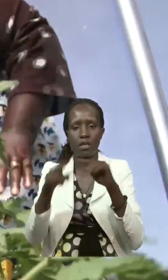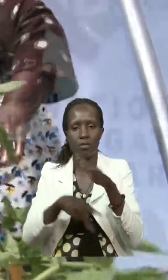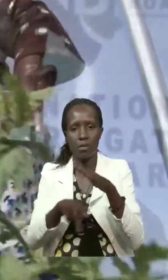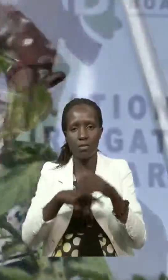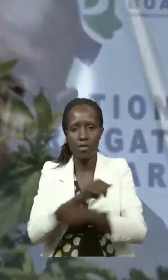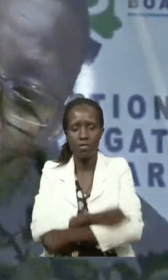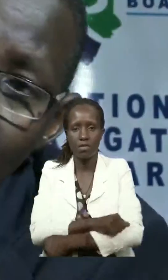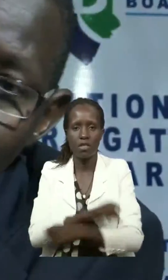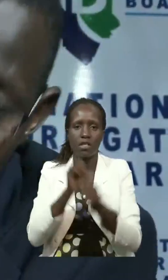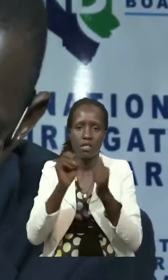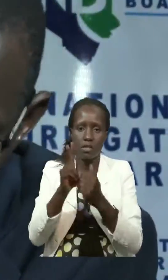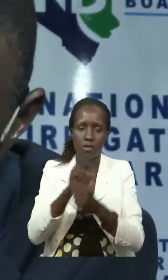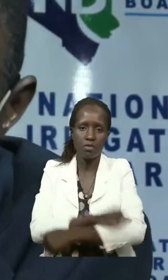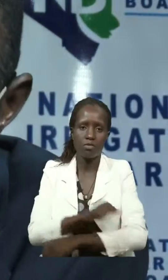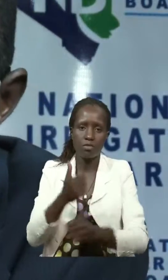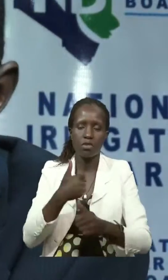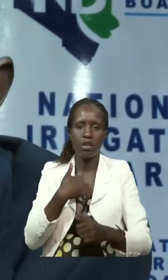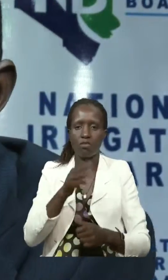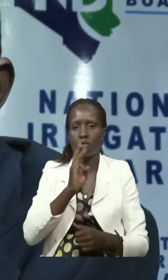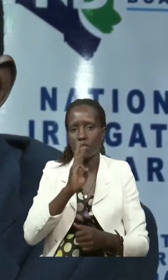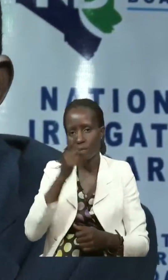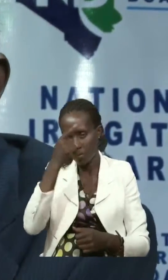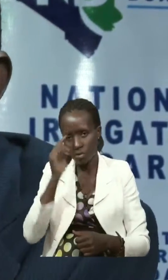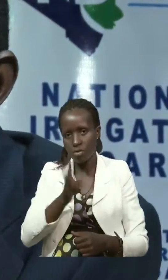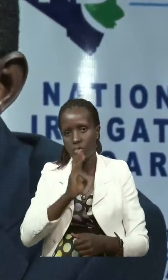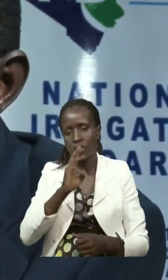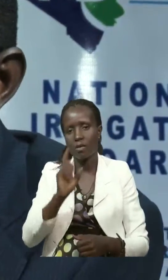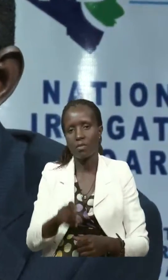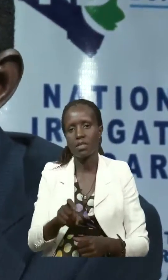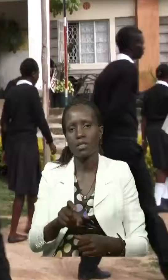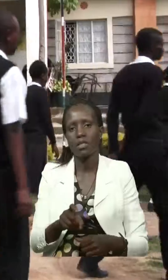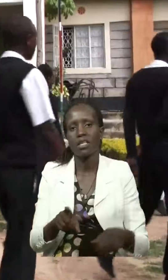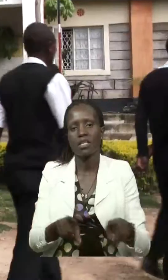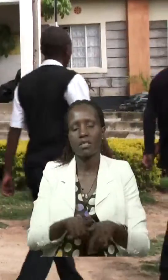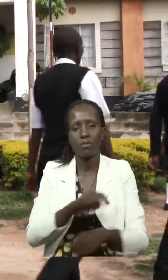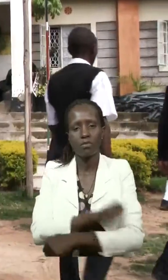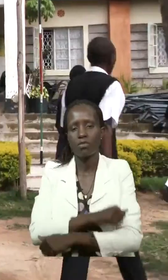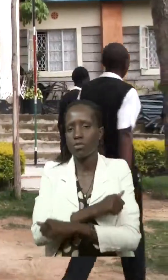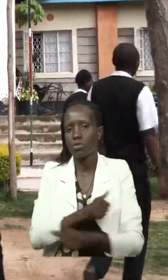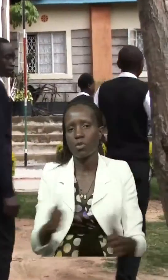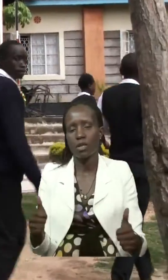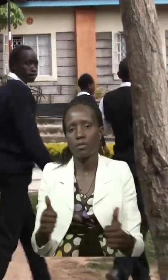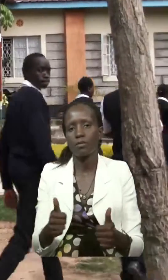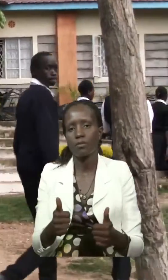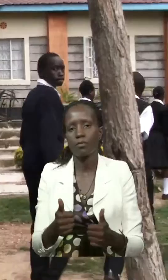schools, secondary schools that have water, because water is a requirement. And schools, they did very